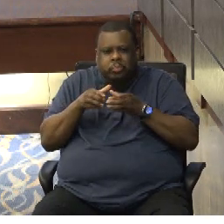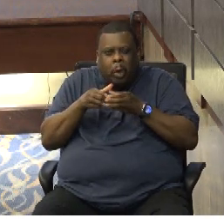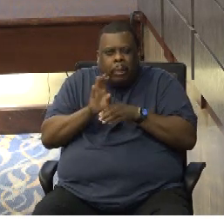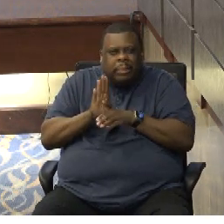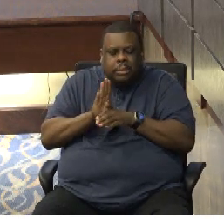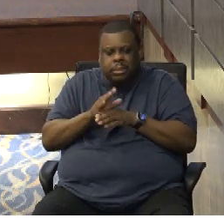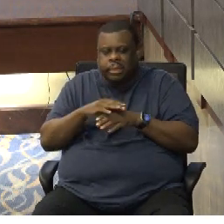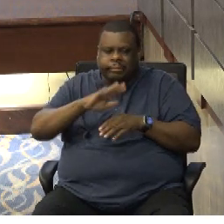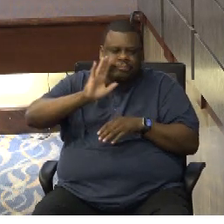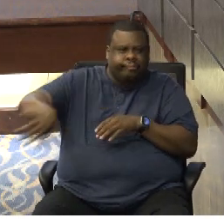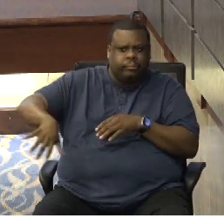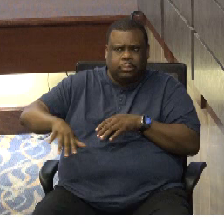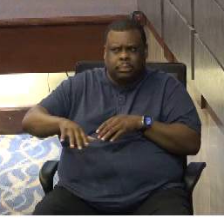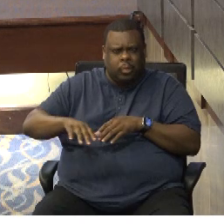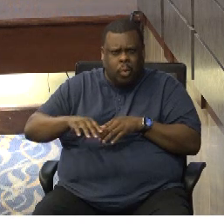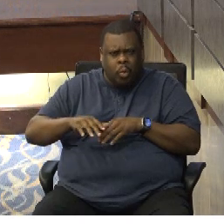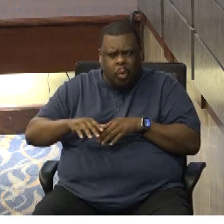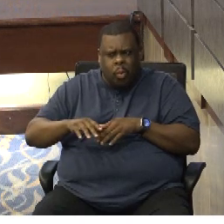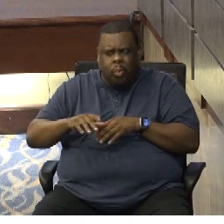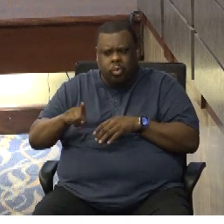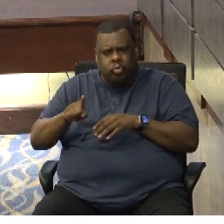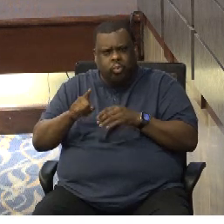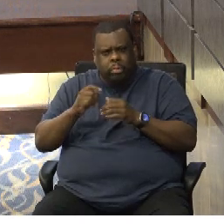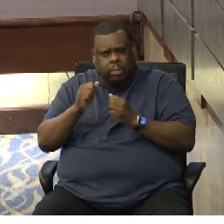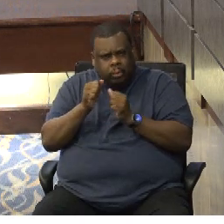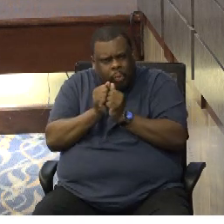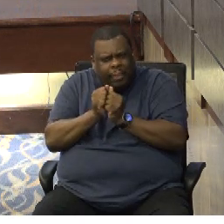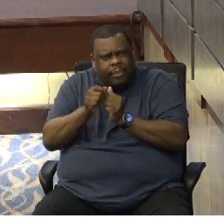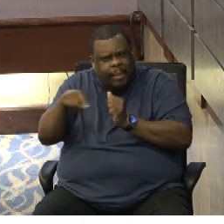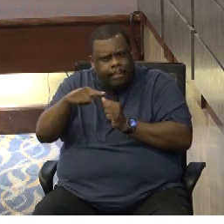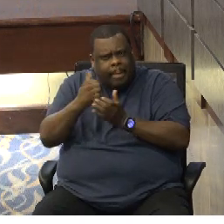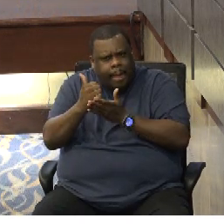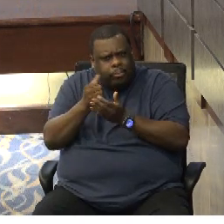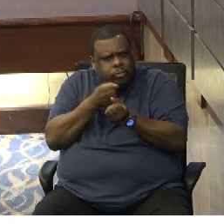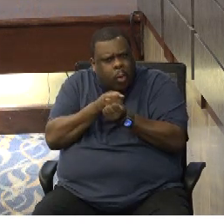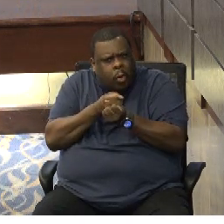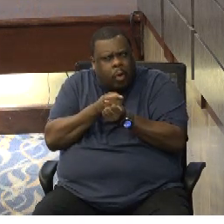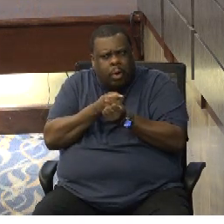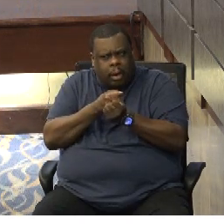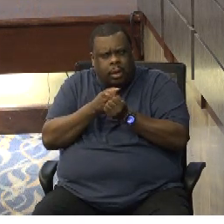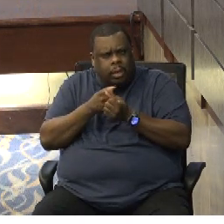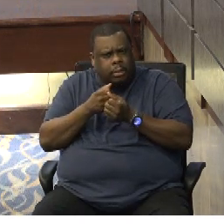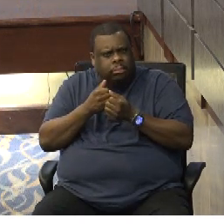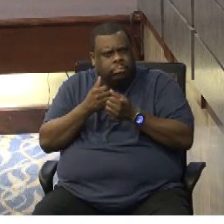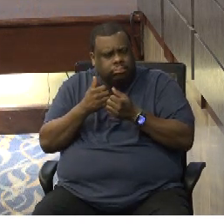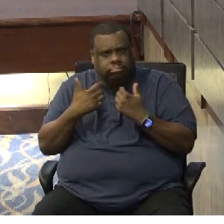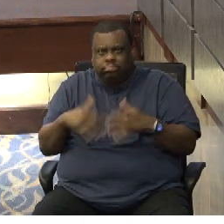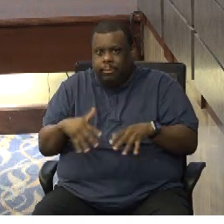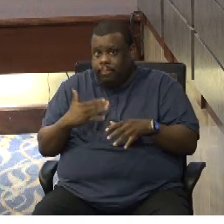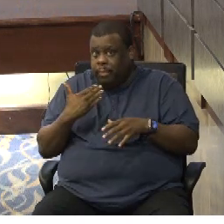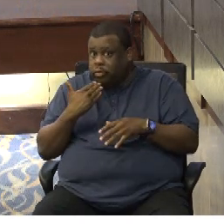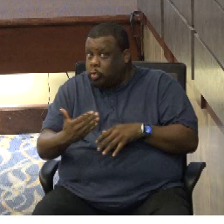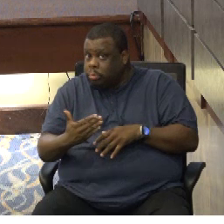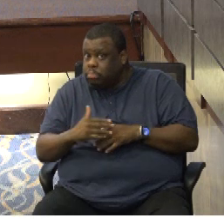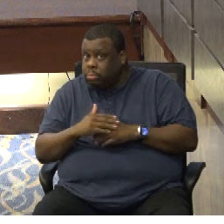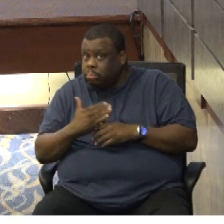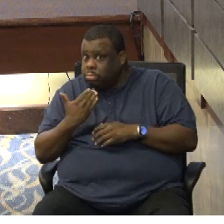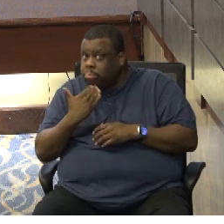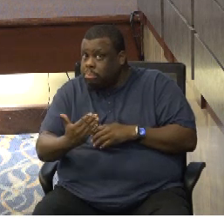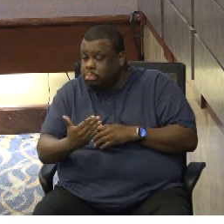this with them, not for them, but with them, to speak to especially